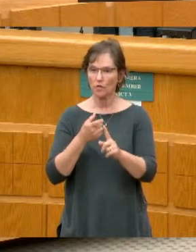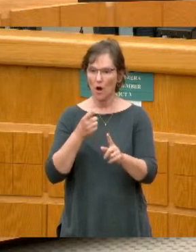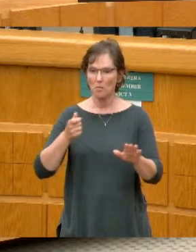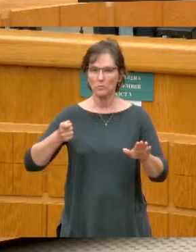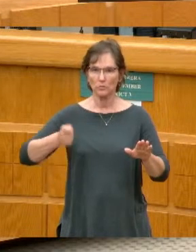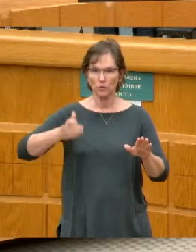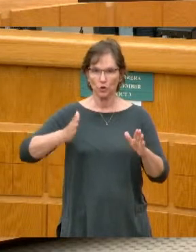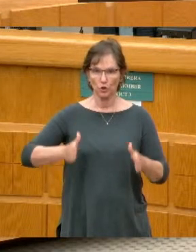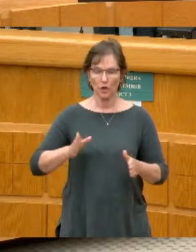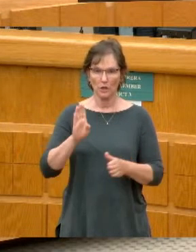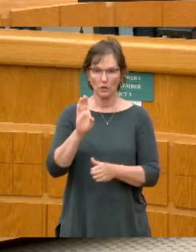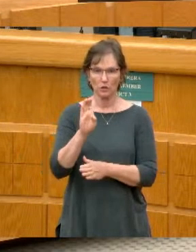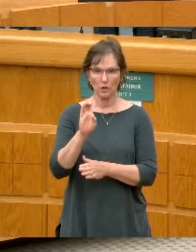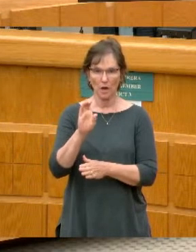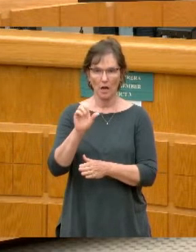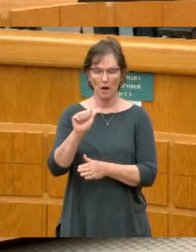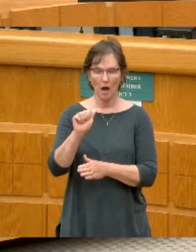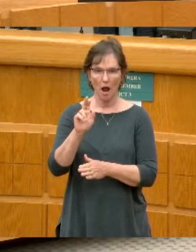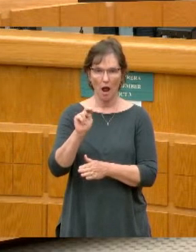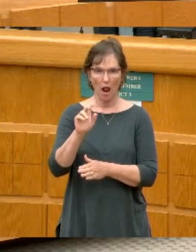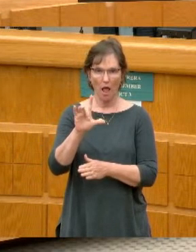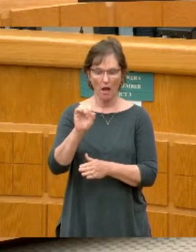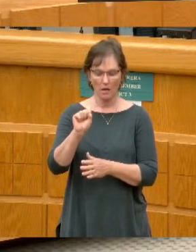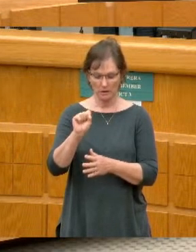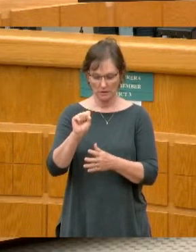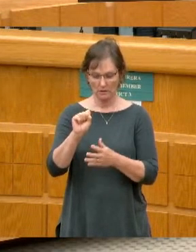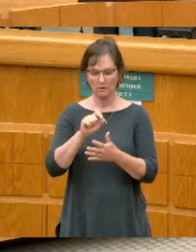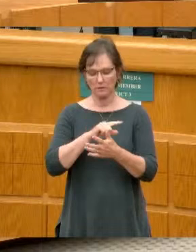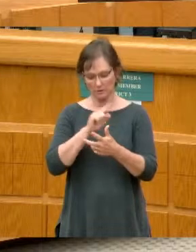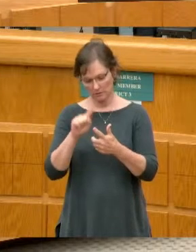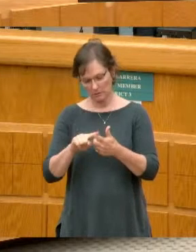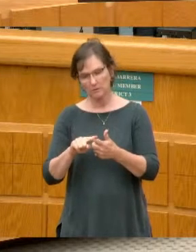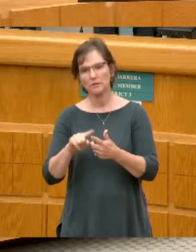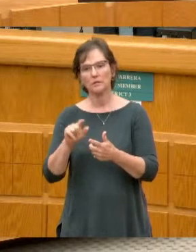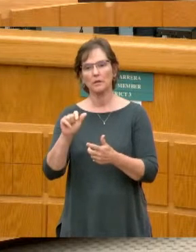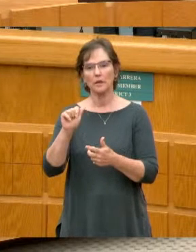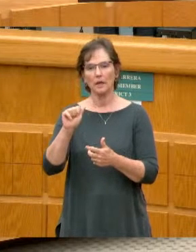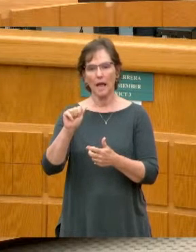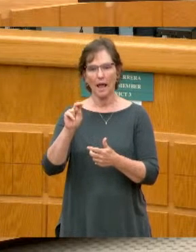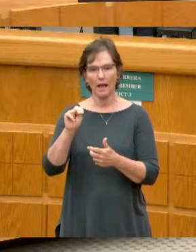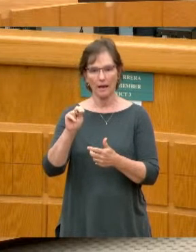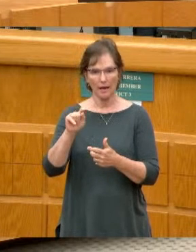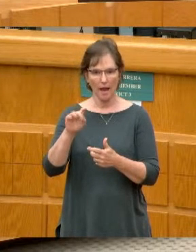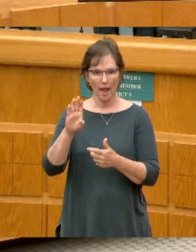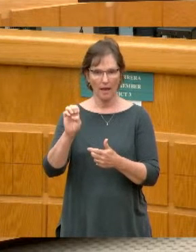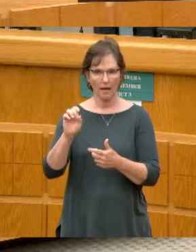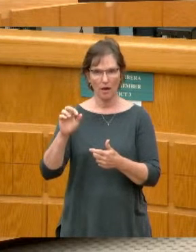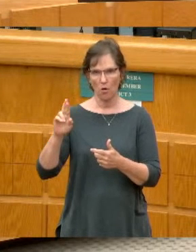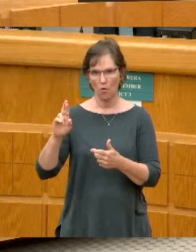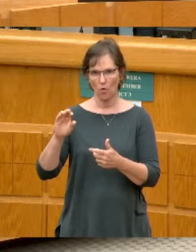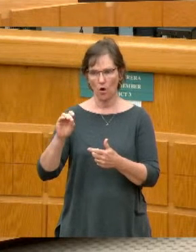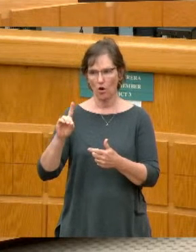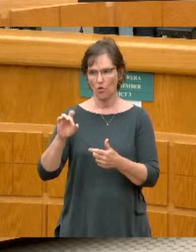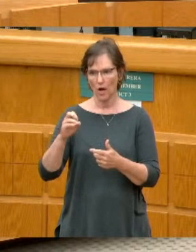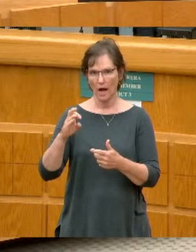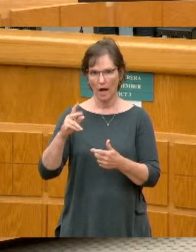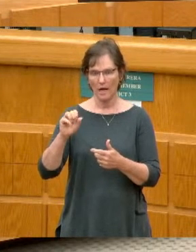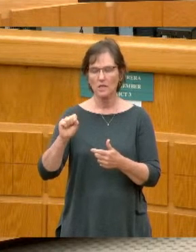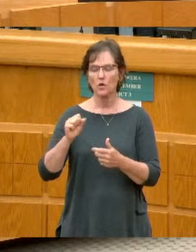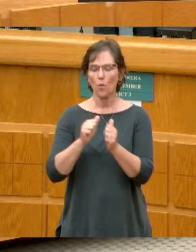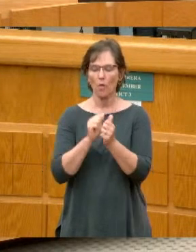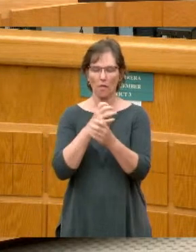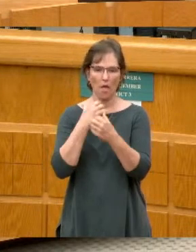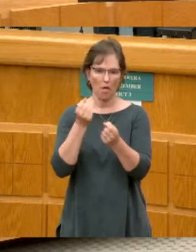Good afternoon on the 10th of November. Glad you're with us. You'll be getting some information